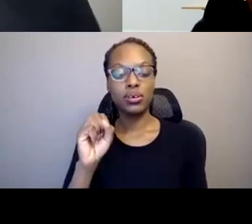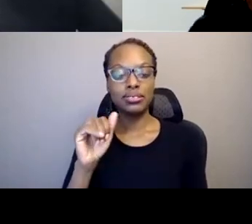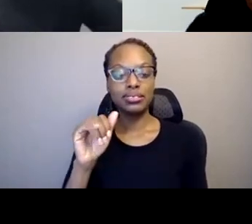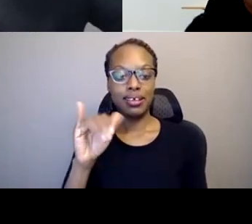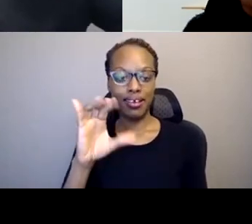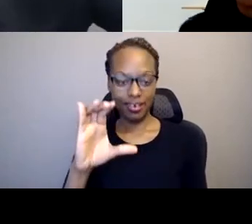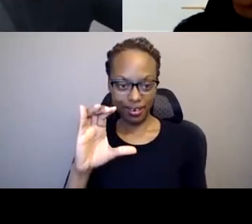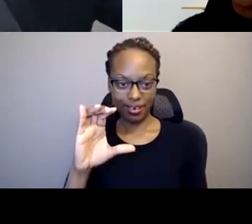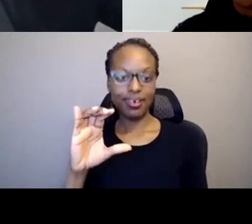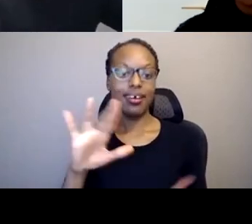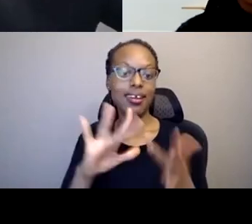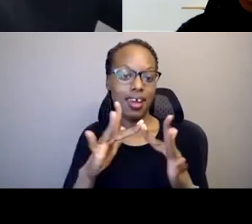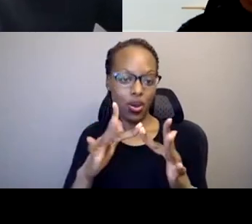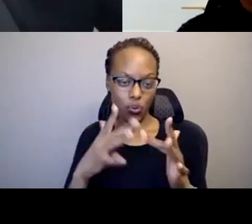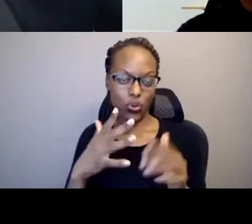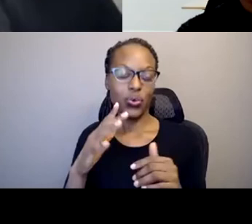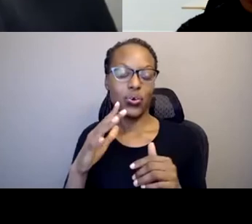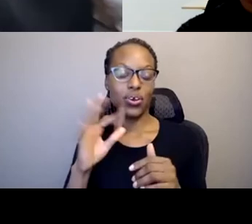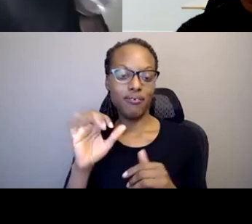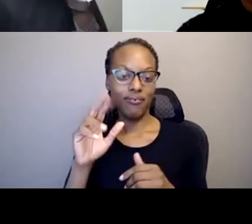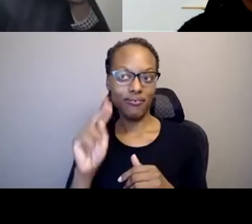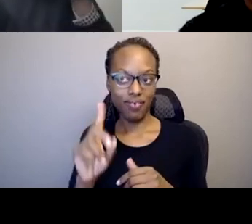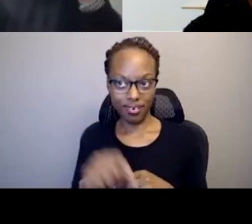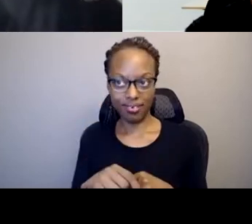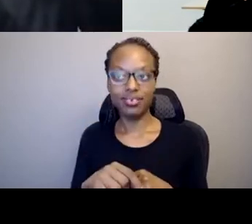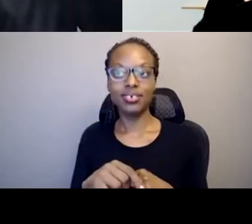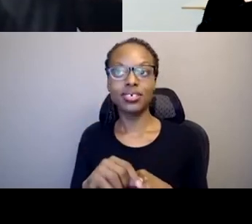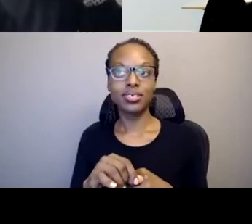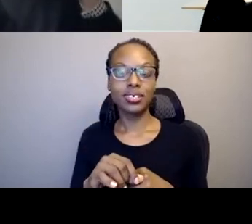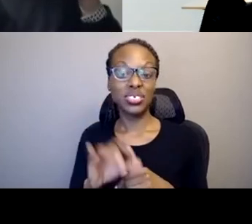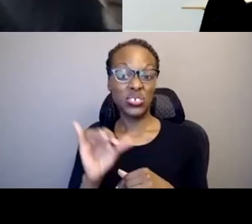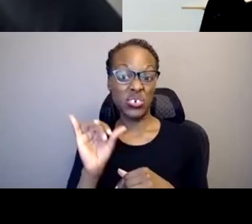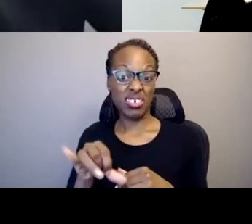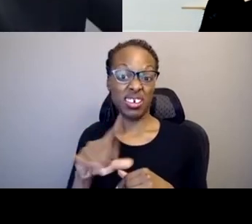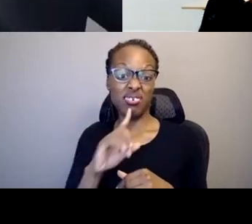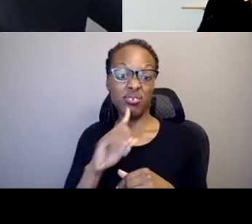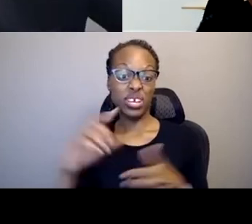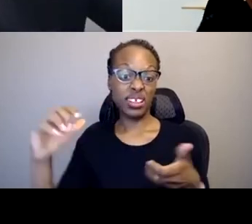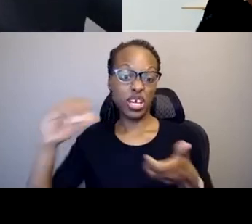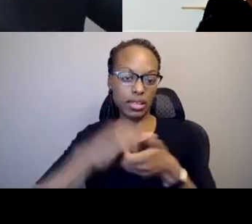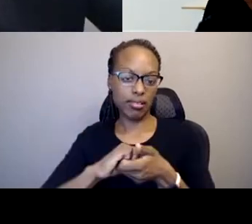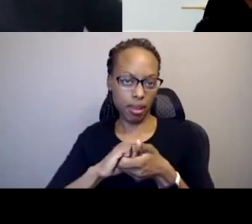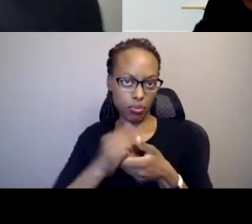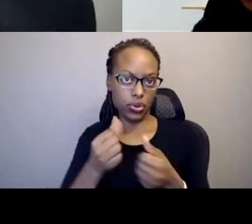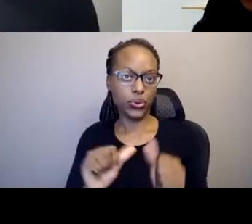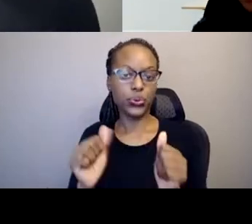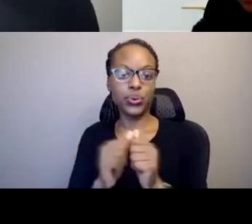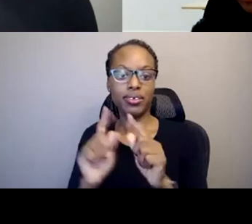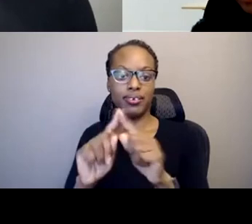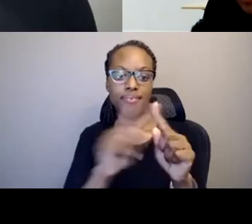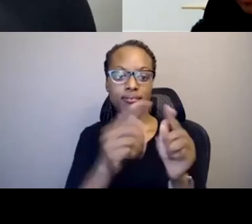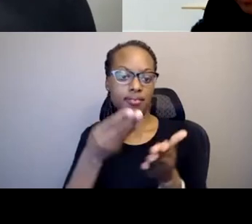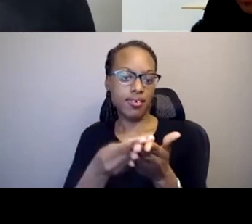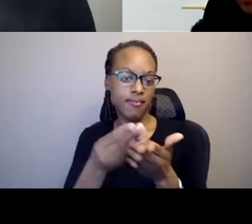Cummings Foundation. You know, this is a collaborative effort among many funders that actually emerged in response